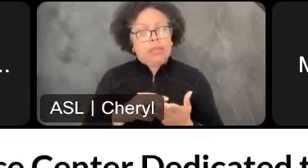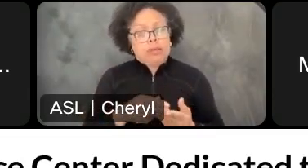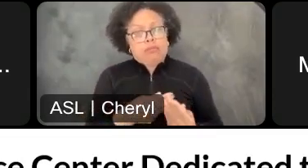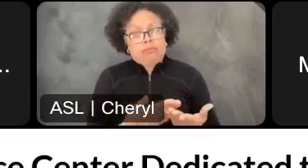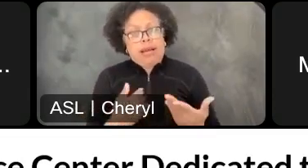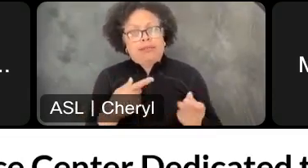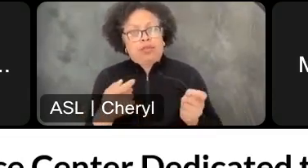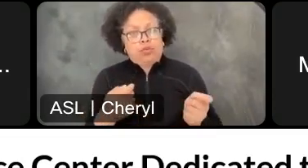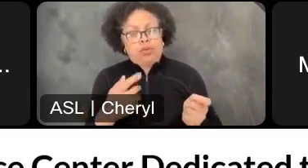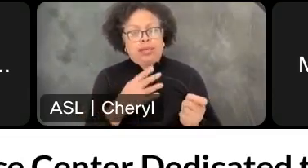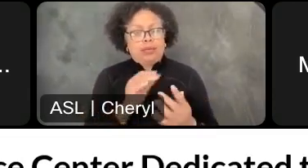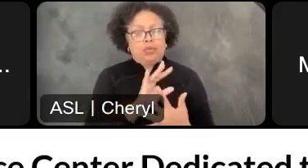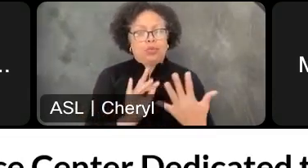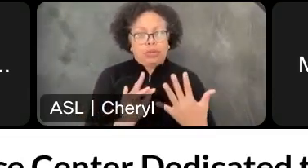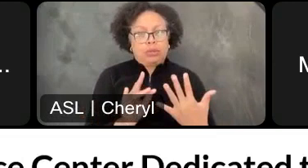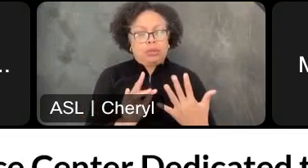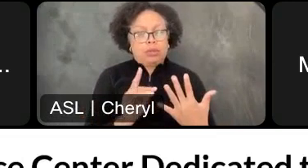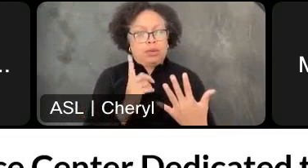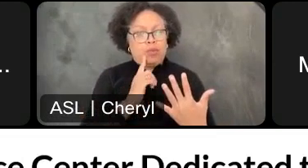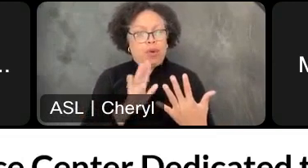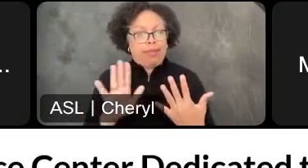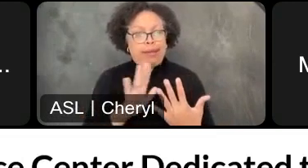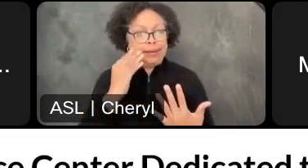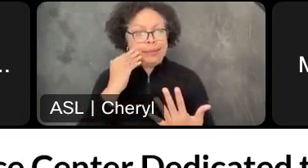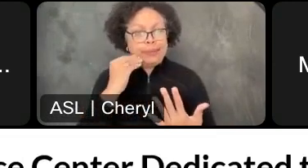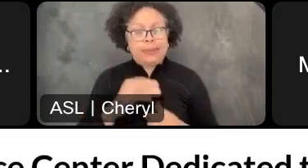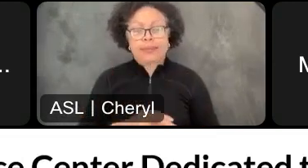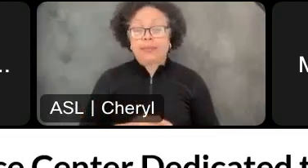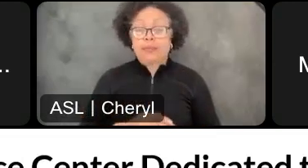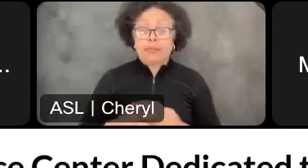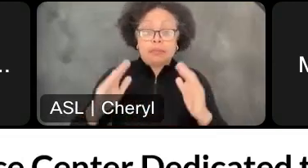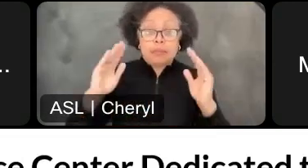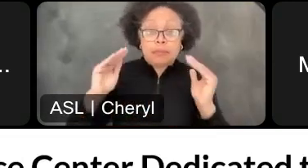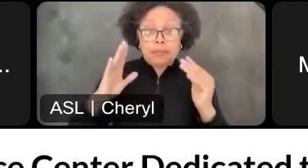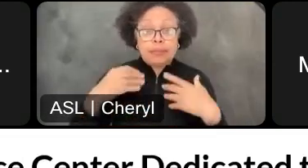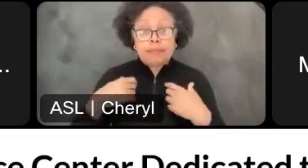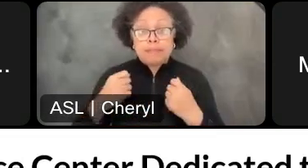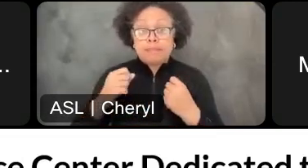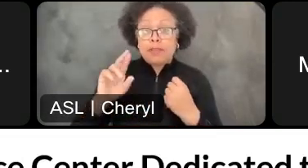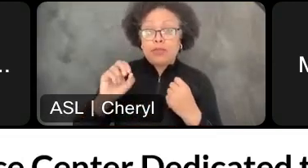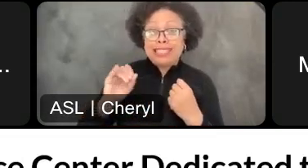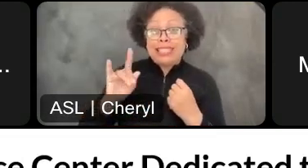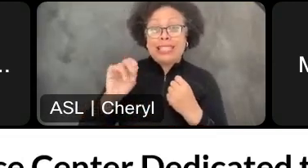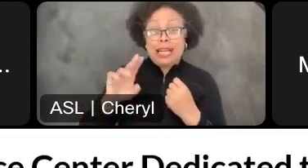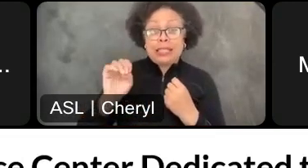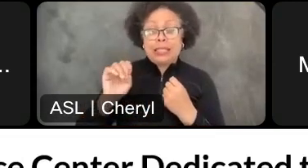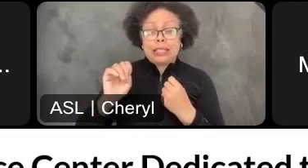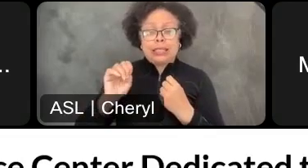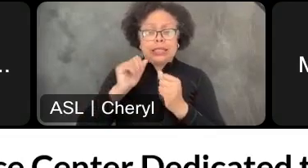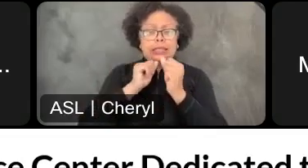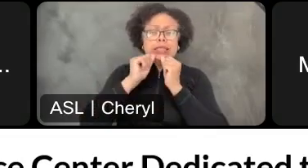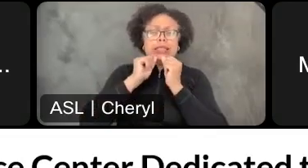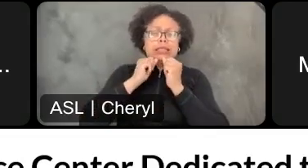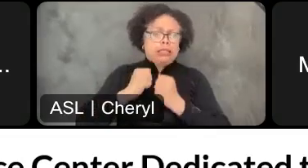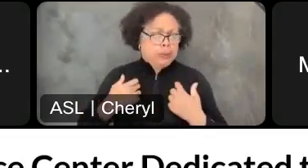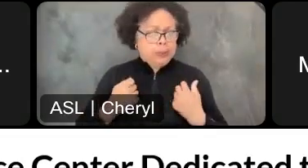over their experiences. Hope and resilience, believing in the human capacity to survive and